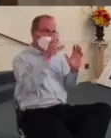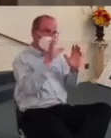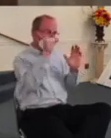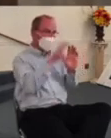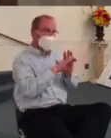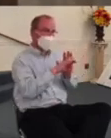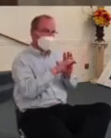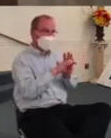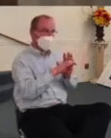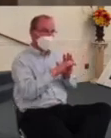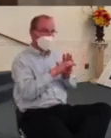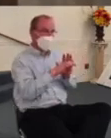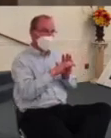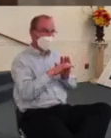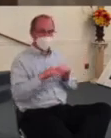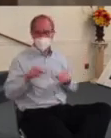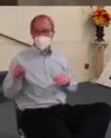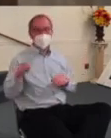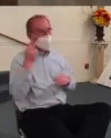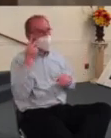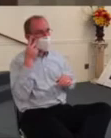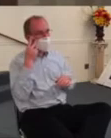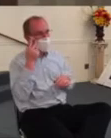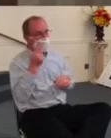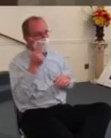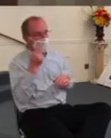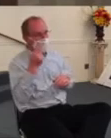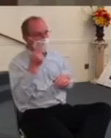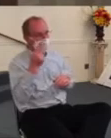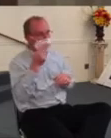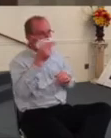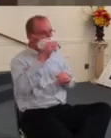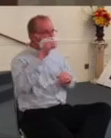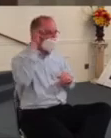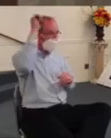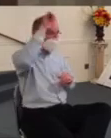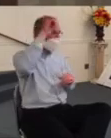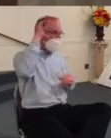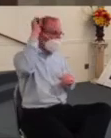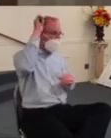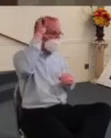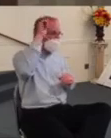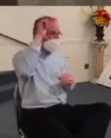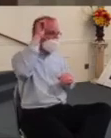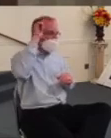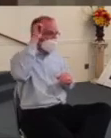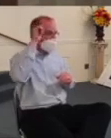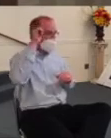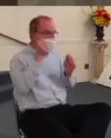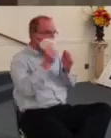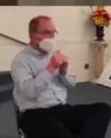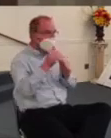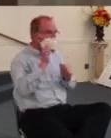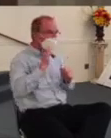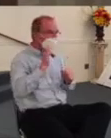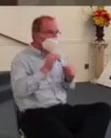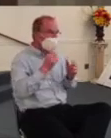with some lotion that had cost her quite a bit. They saw waste.